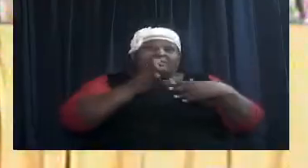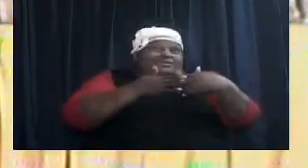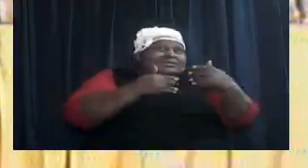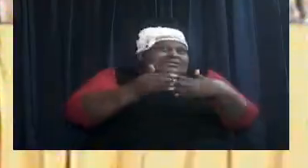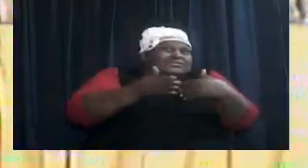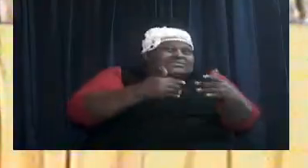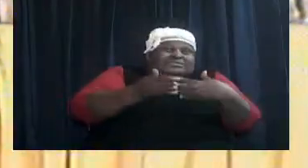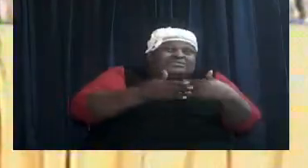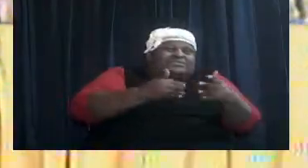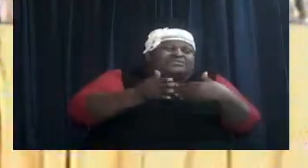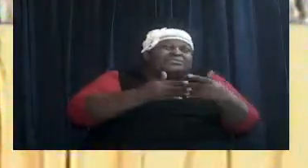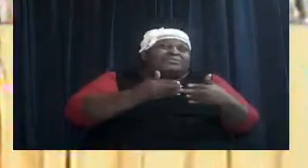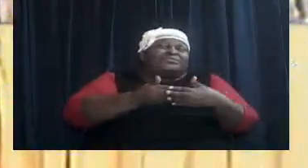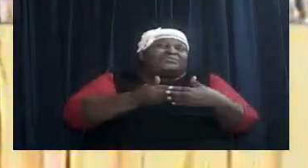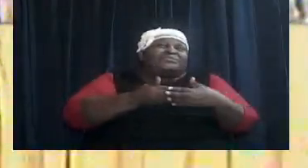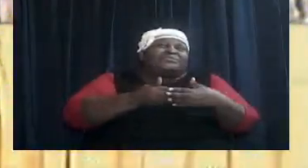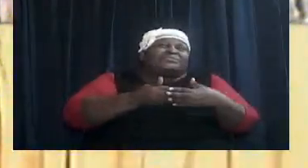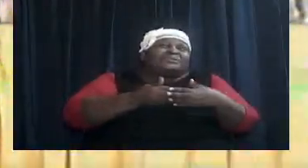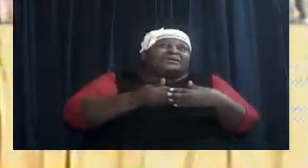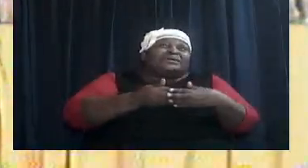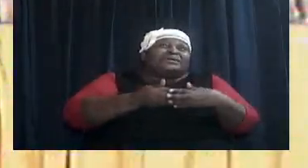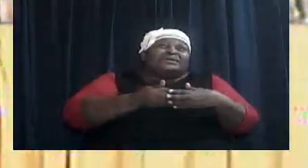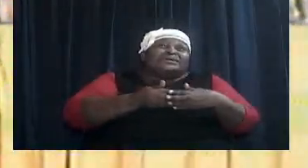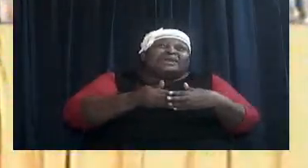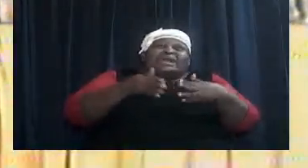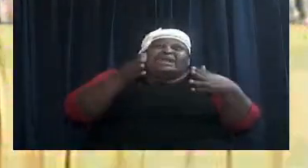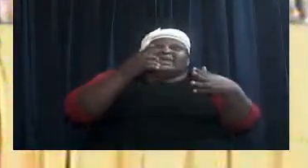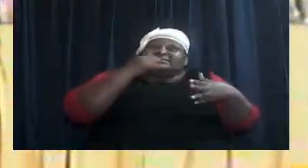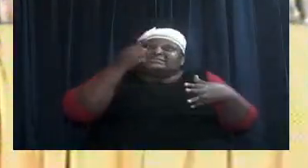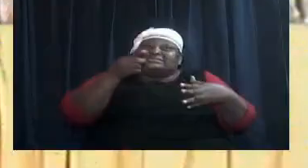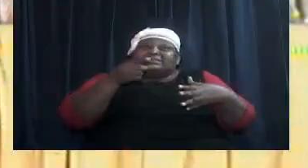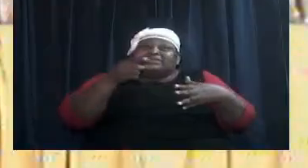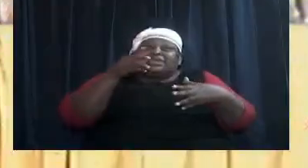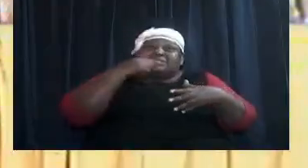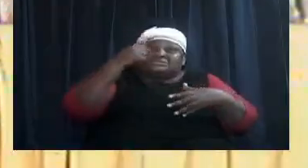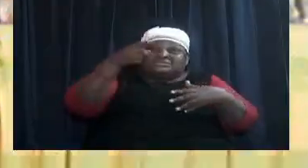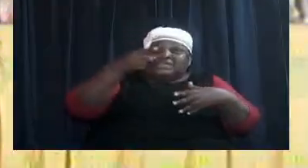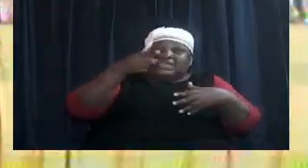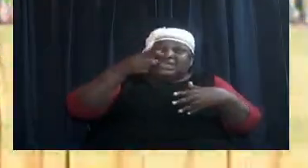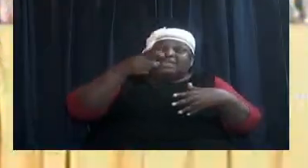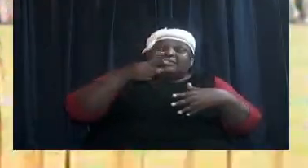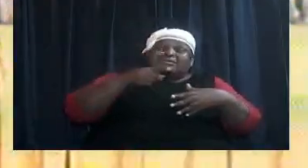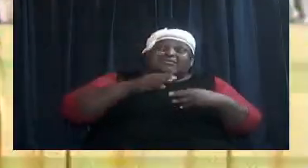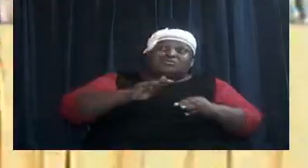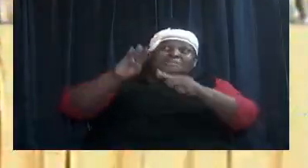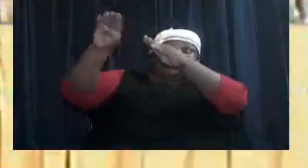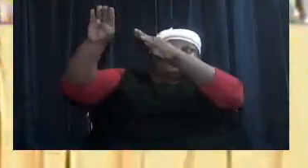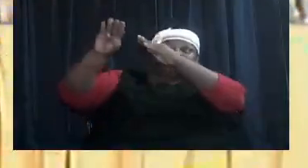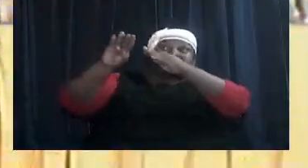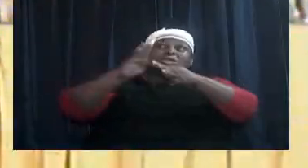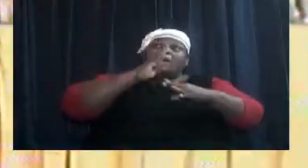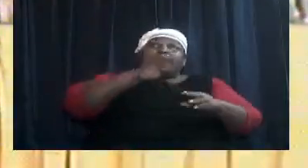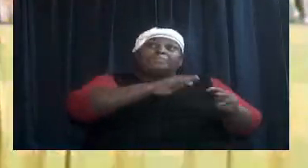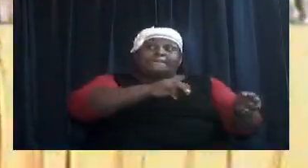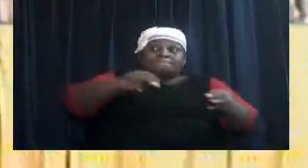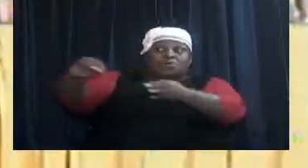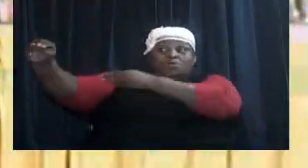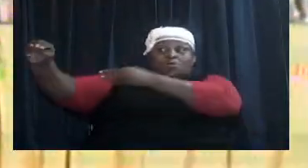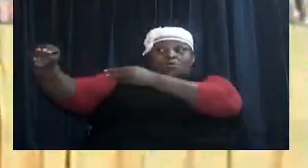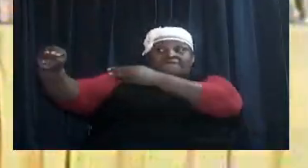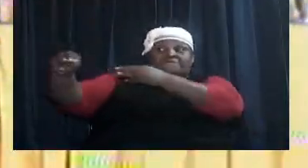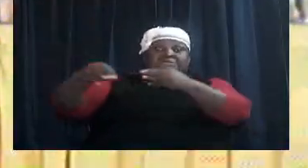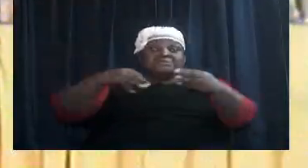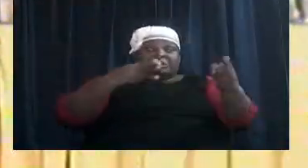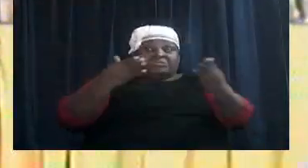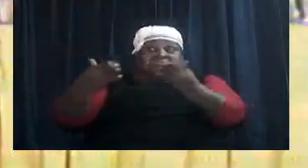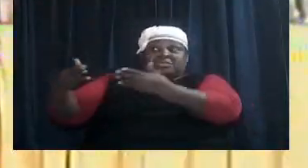faith that I can say to a mountain, be thou removed, and be thou carried